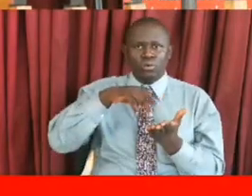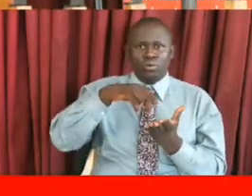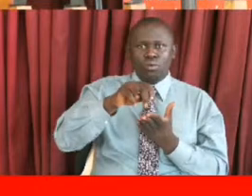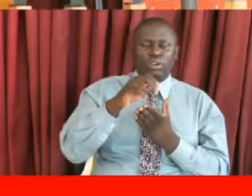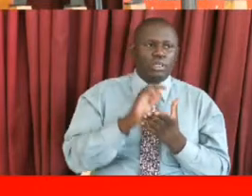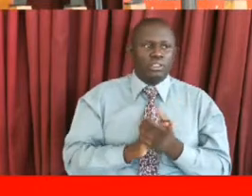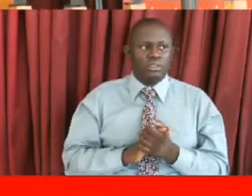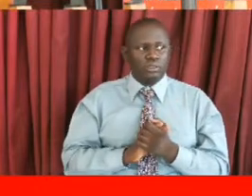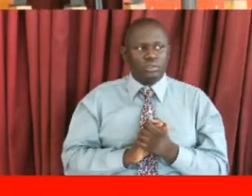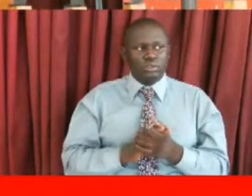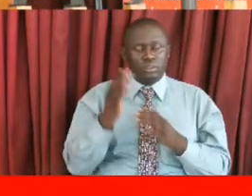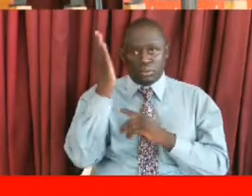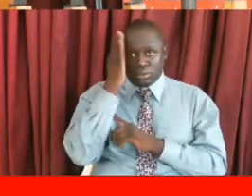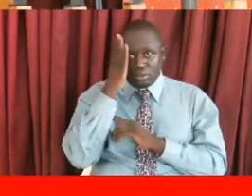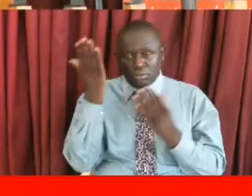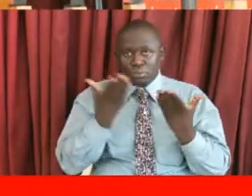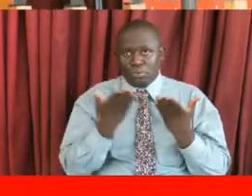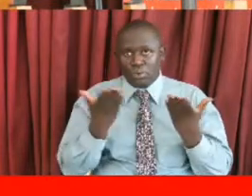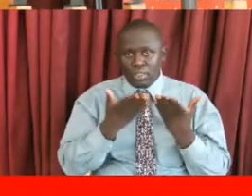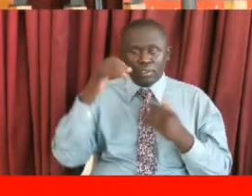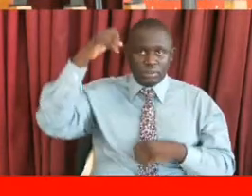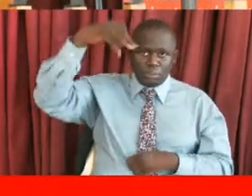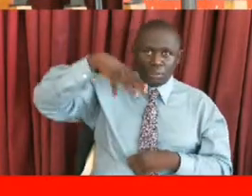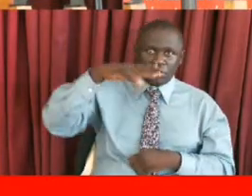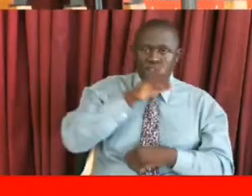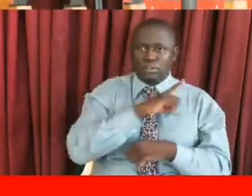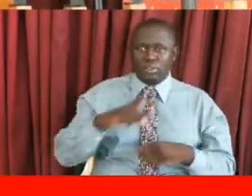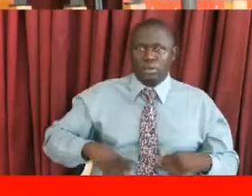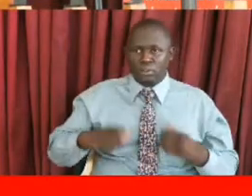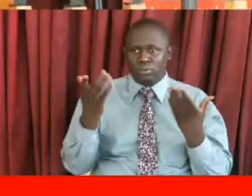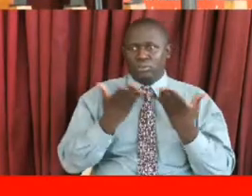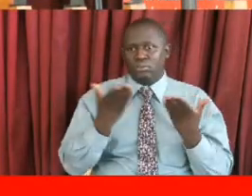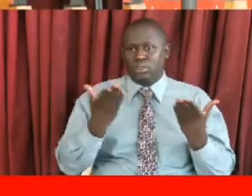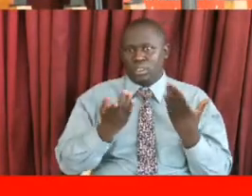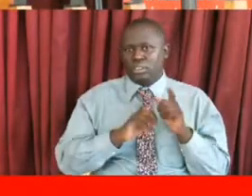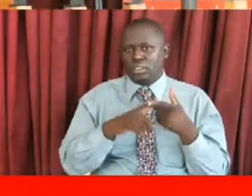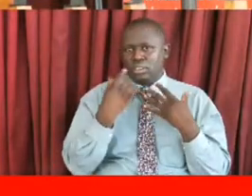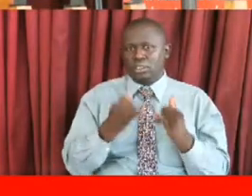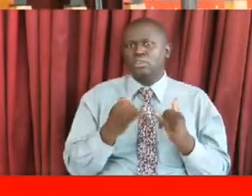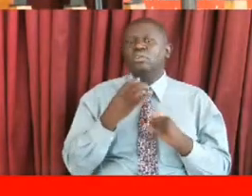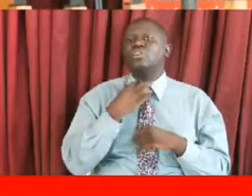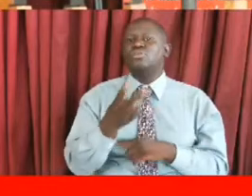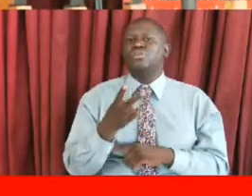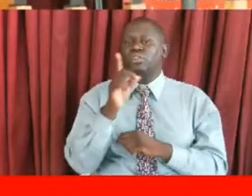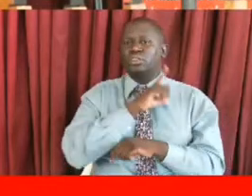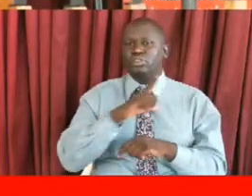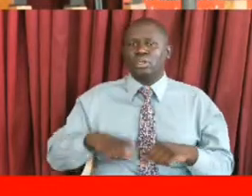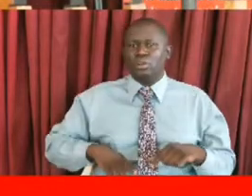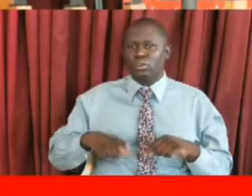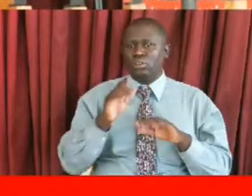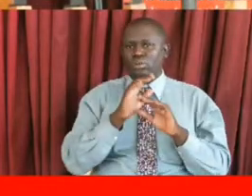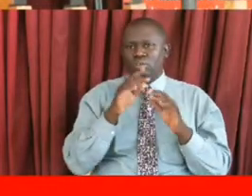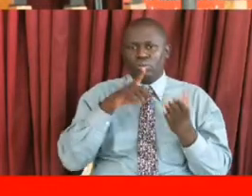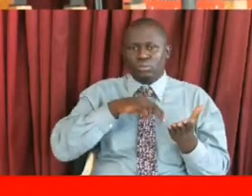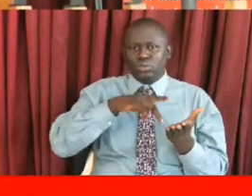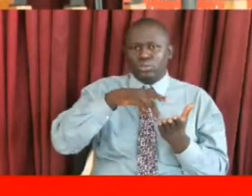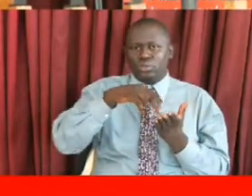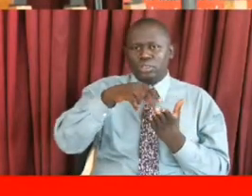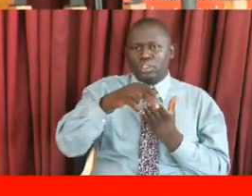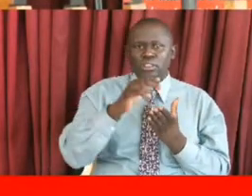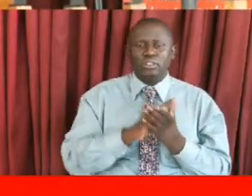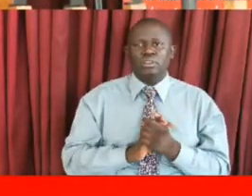walking to know where the presence of the Lord is the voice of the Lord